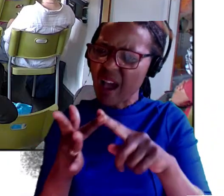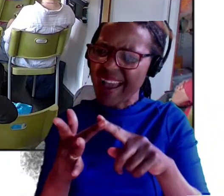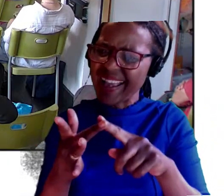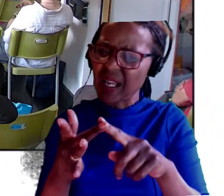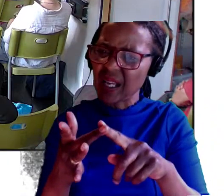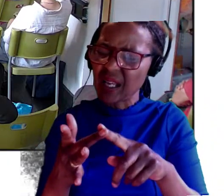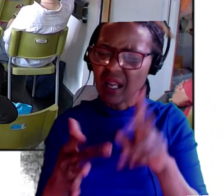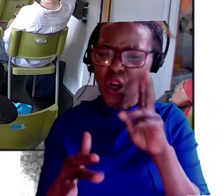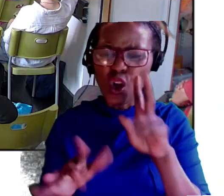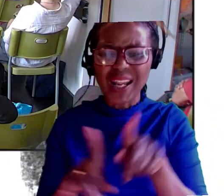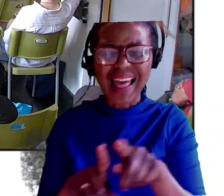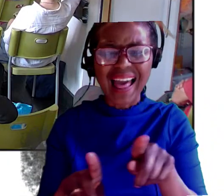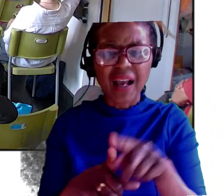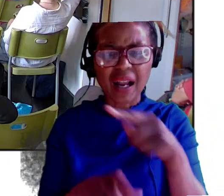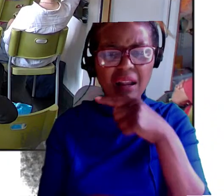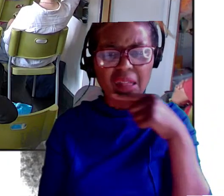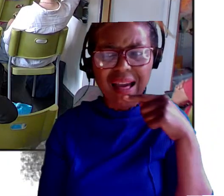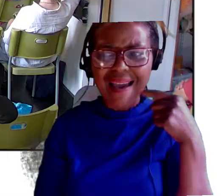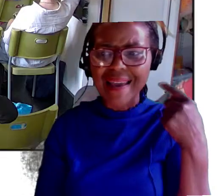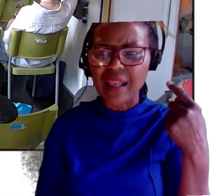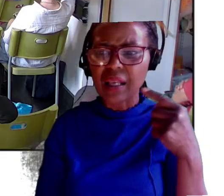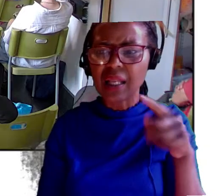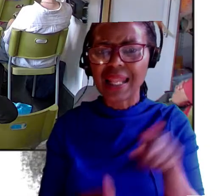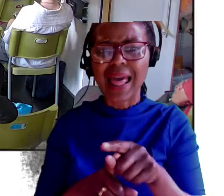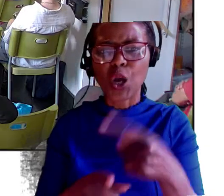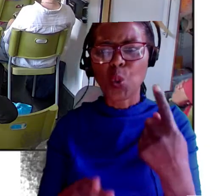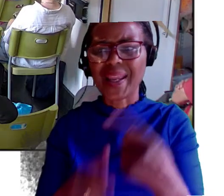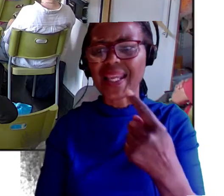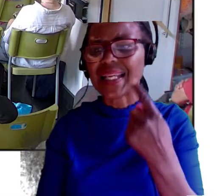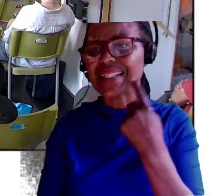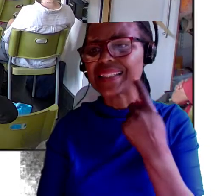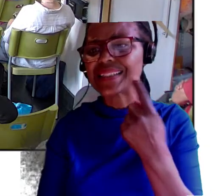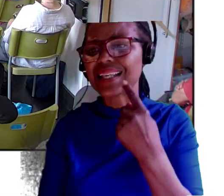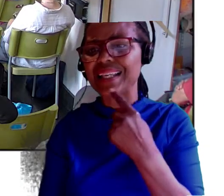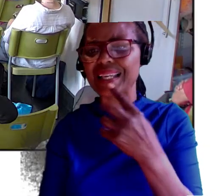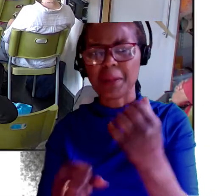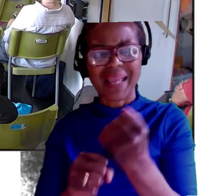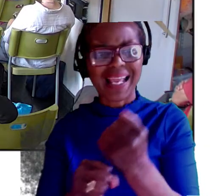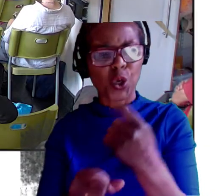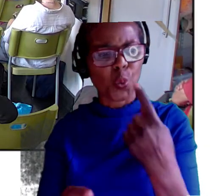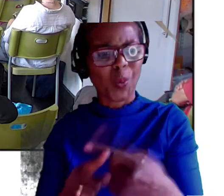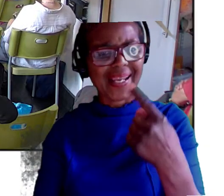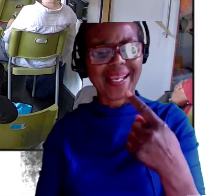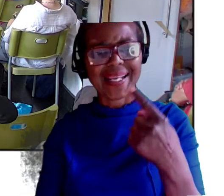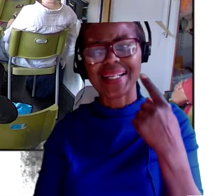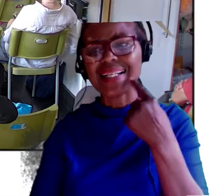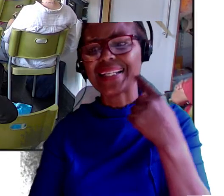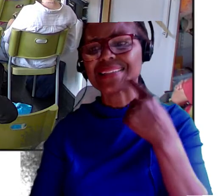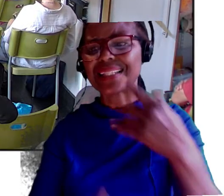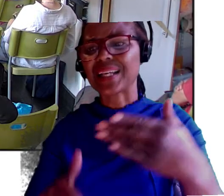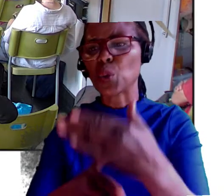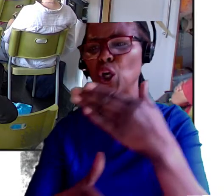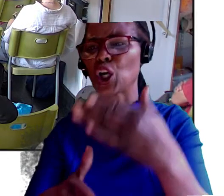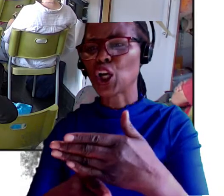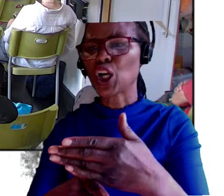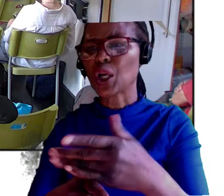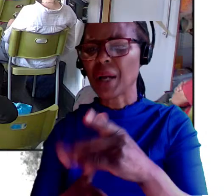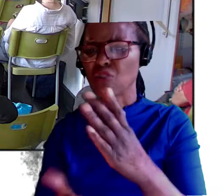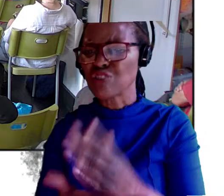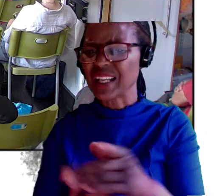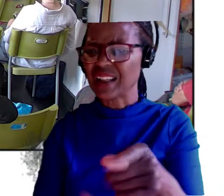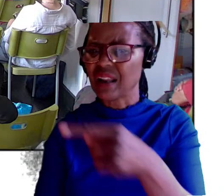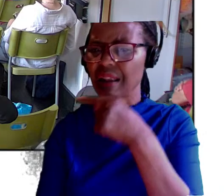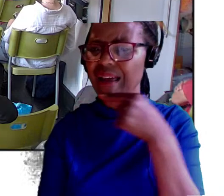not going to that it's quick and easy, and that it's making things quicker and easier when really it's built upon the kind of like